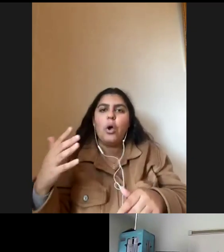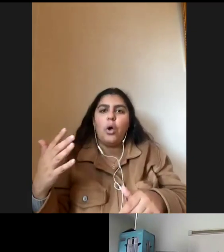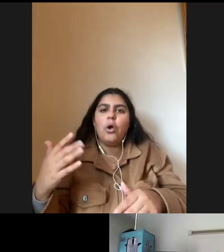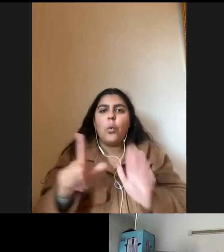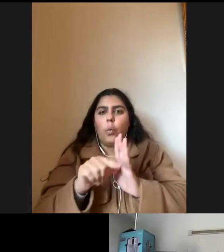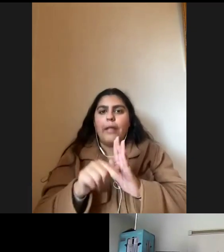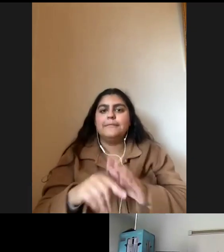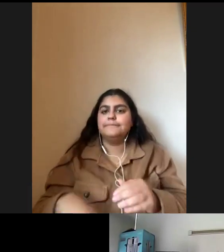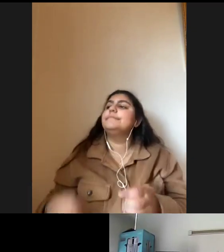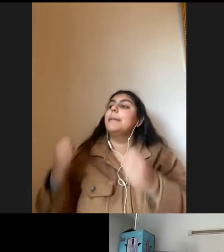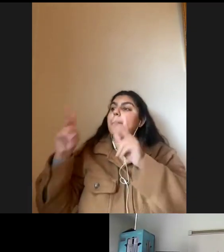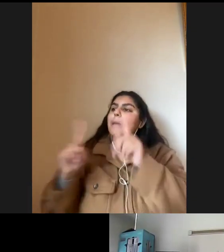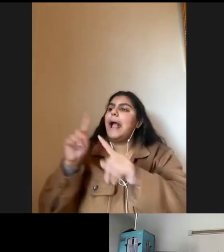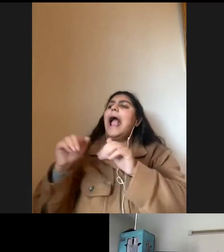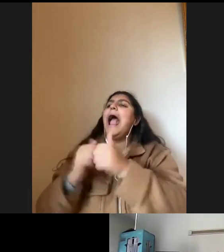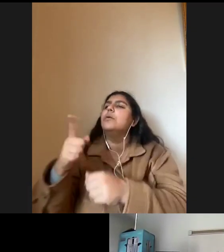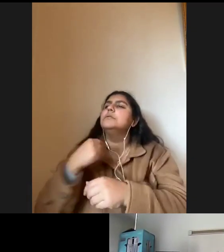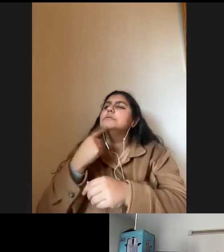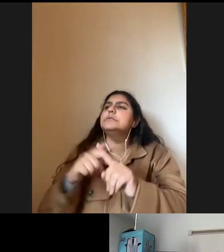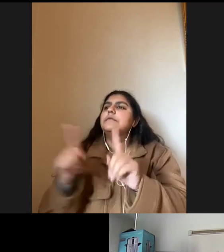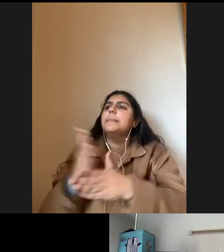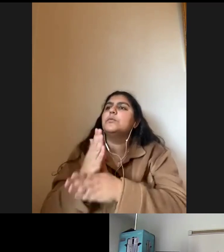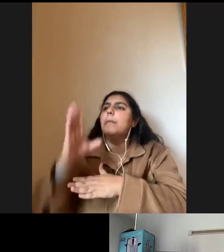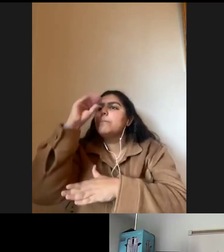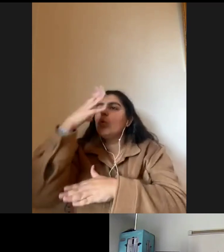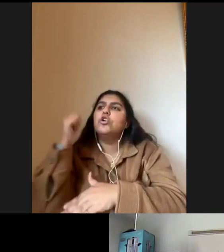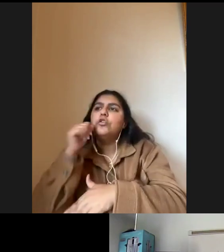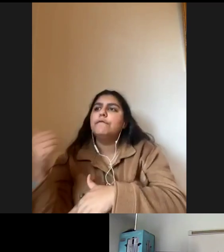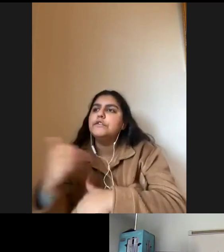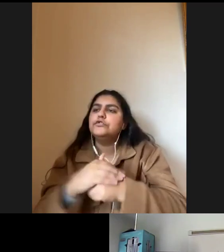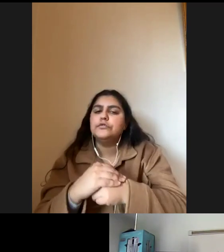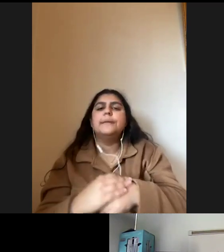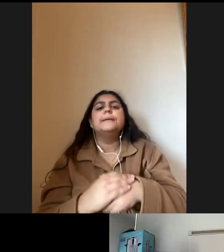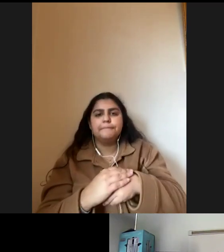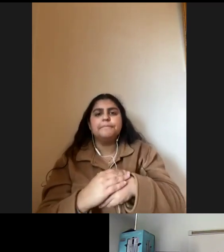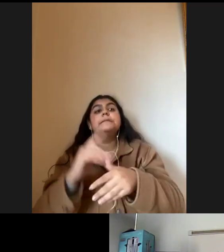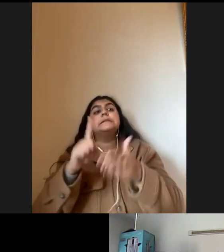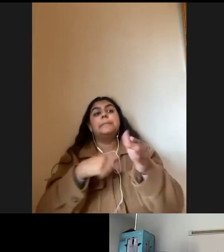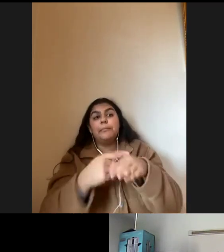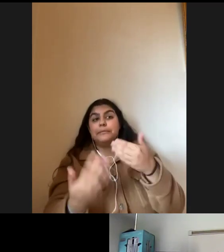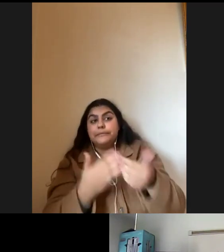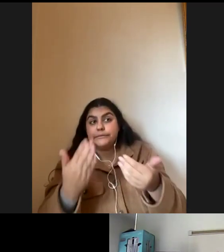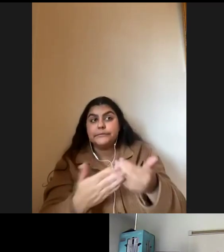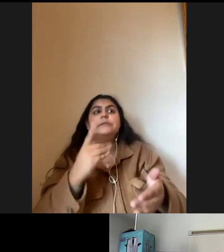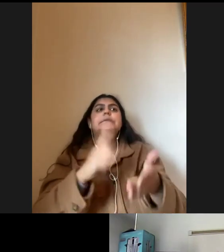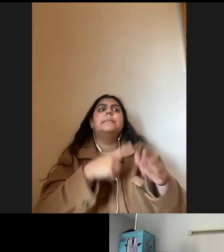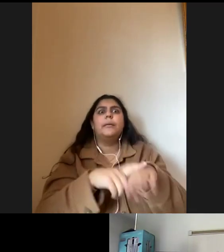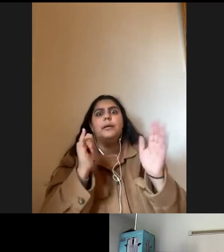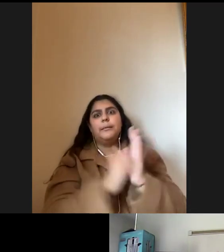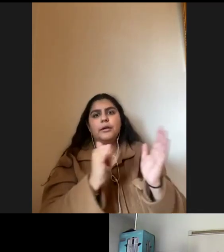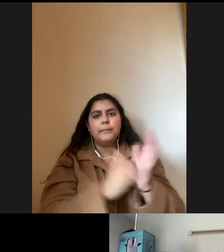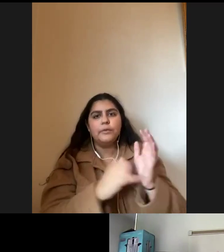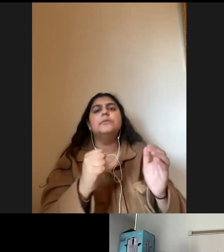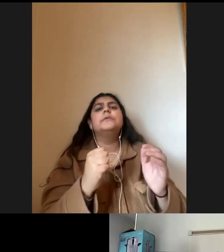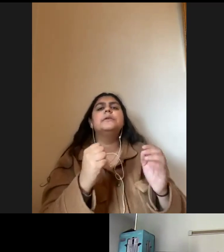have asked, how do we tell the difference between a boy fish and a girl fish? Yes. Sometimes it's easy and sometimes it's really impossible. So